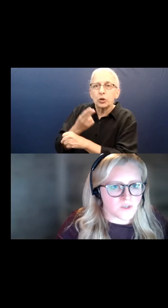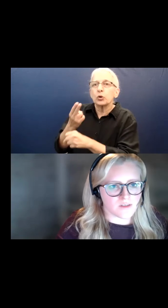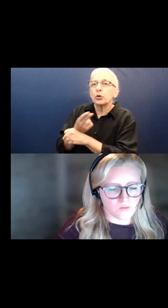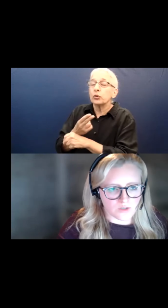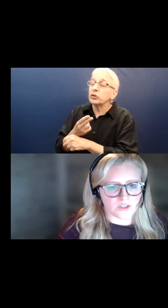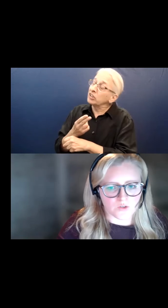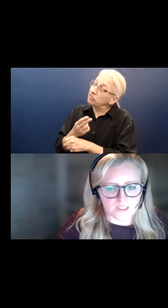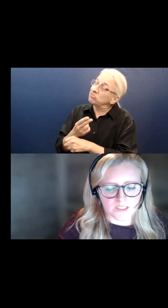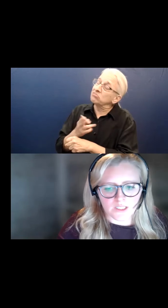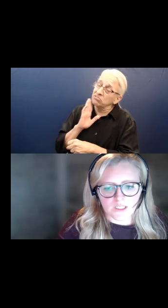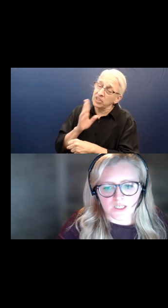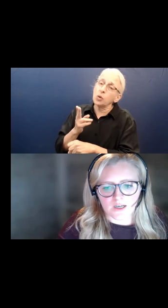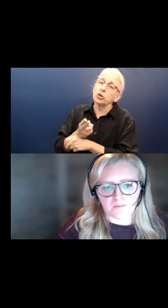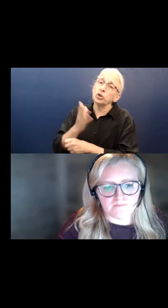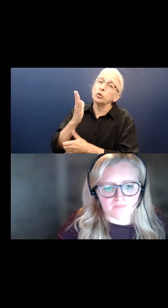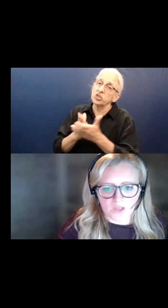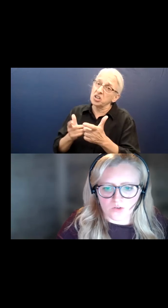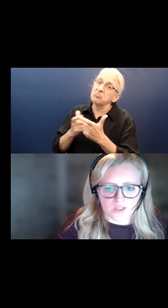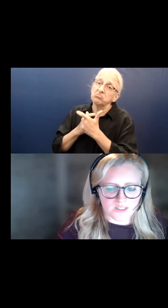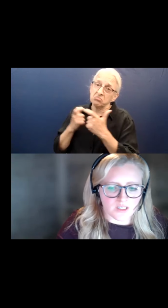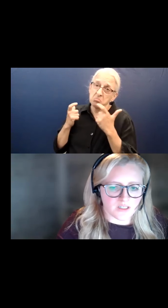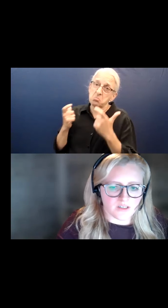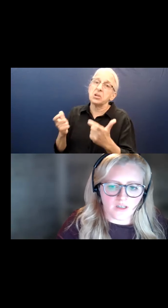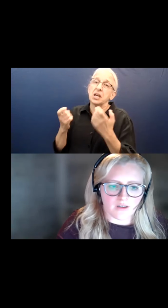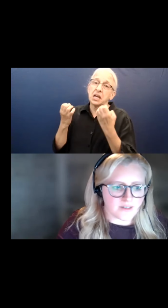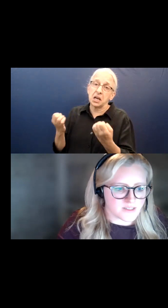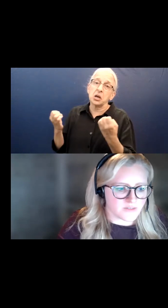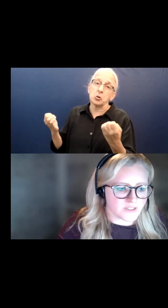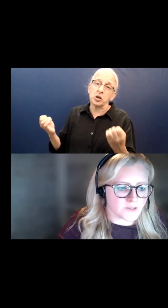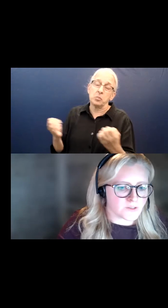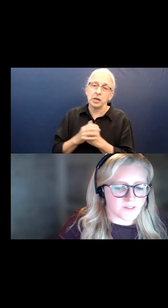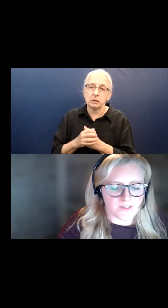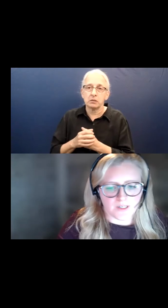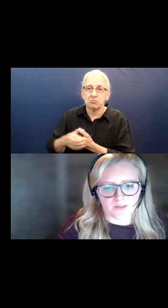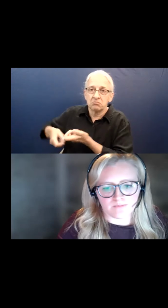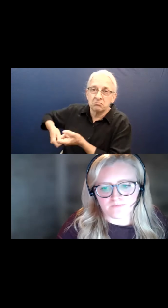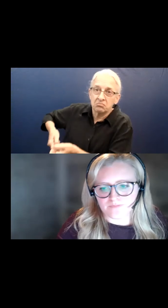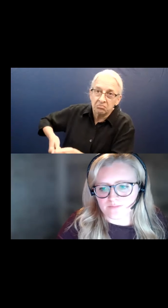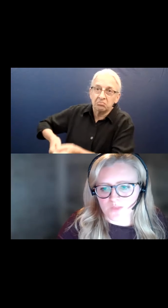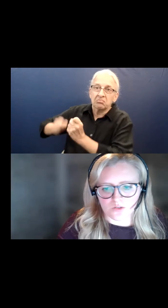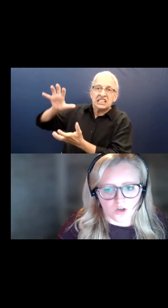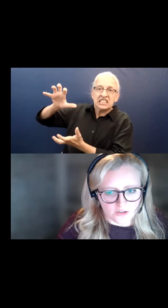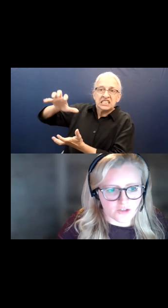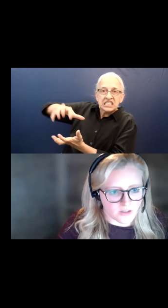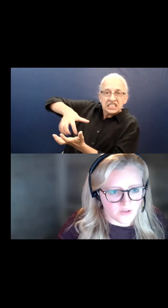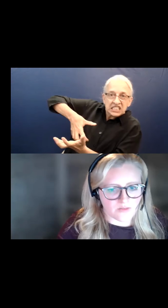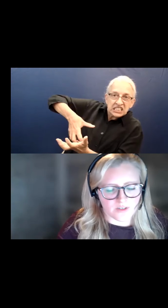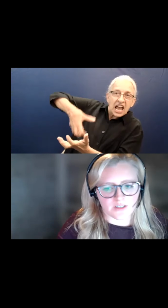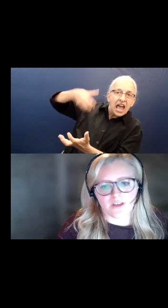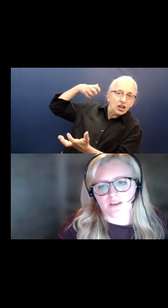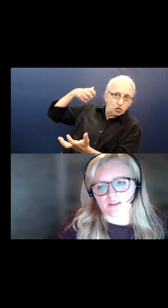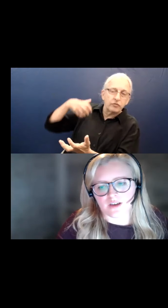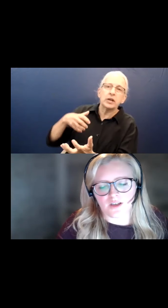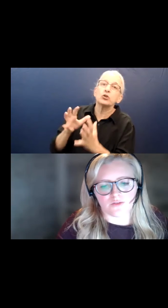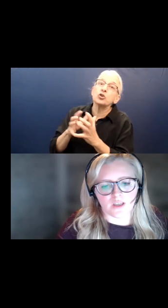big equipment that we'll be using. Things like excavators, large truck